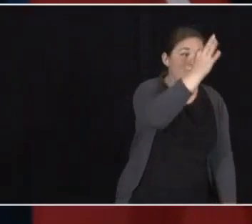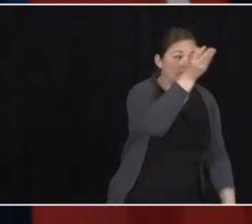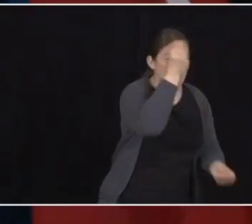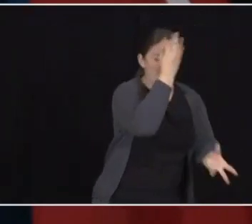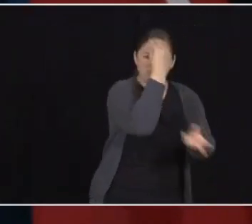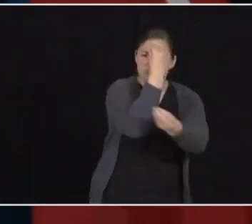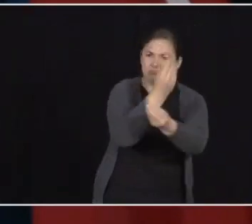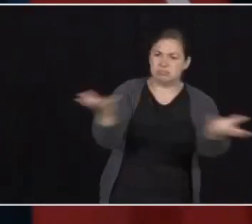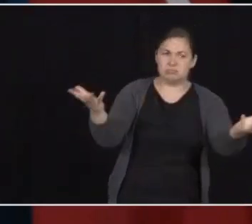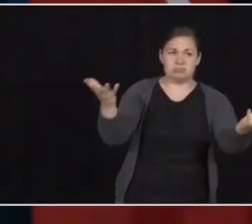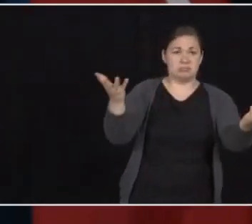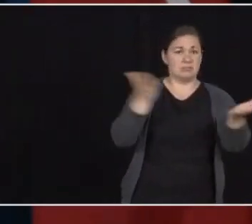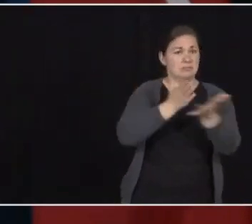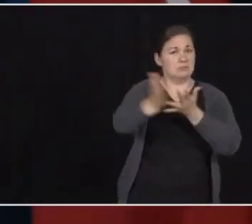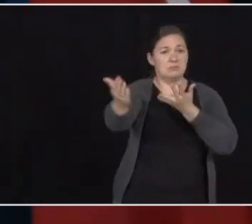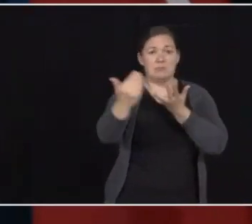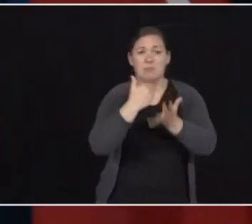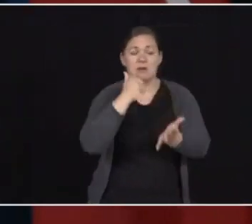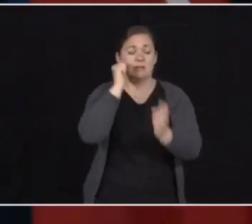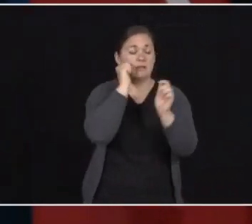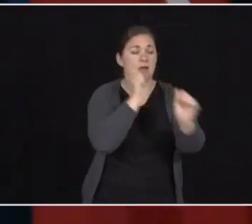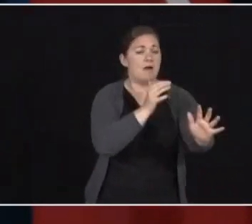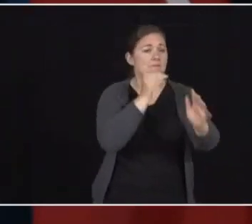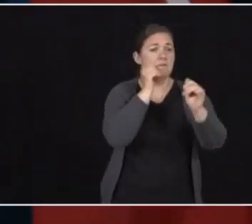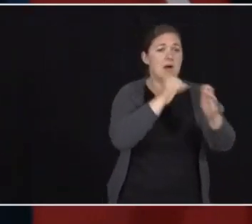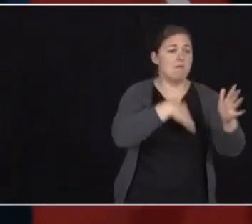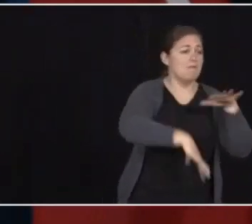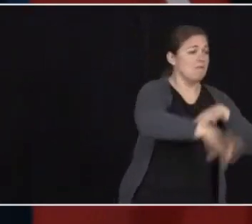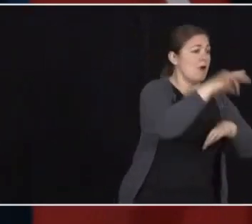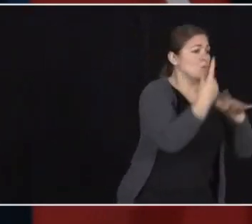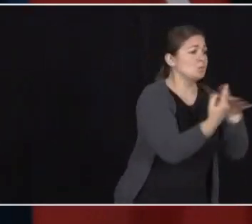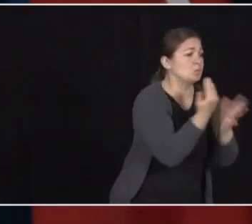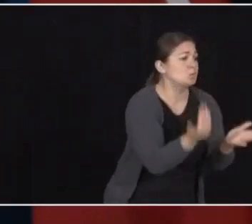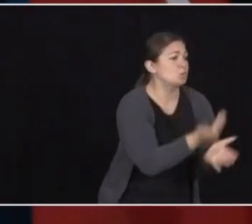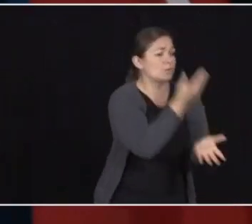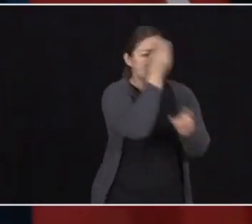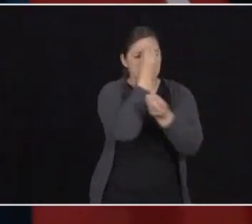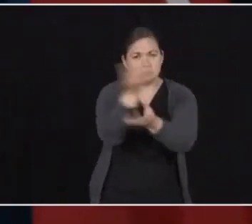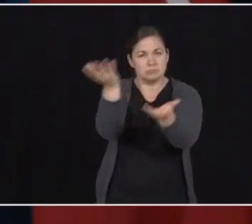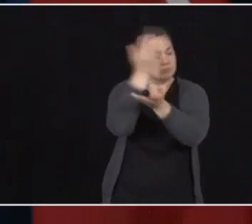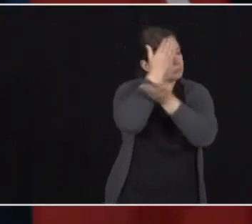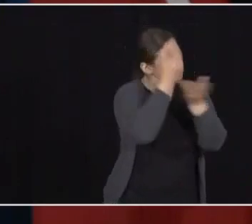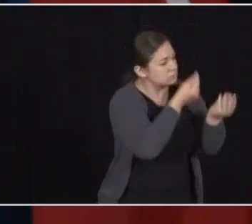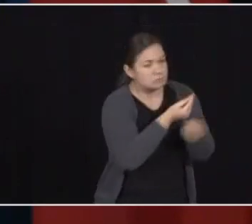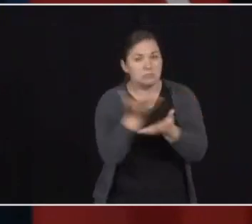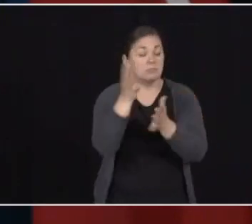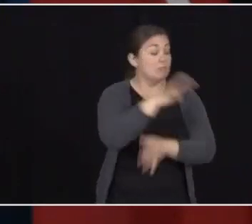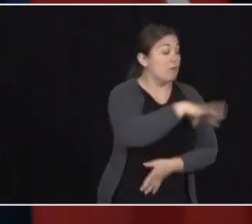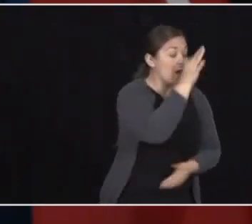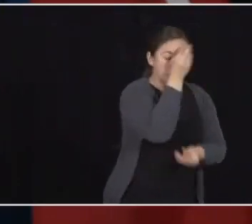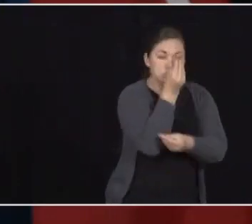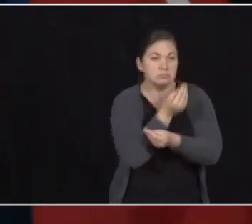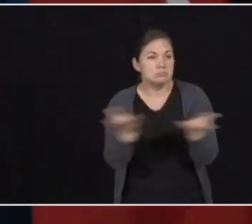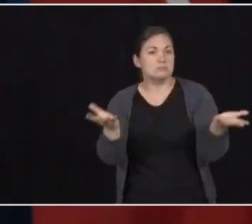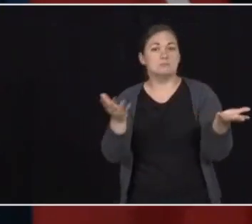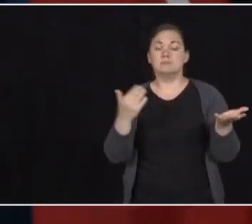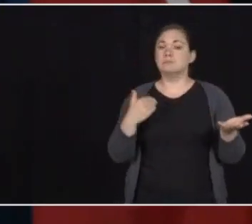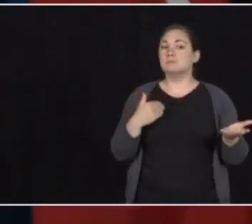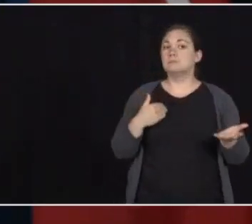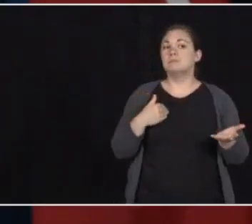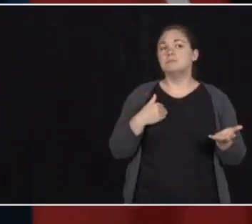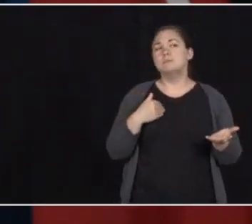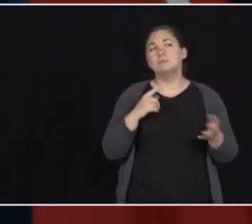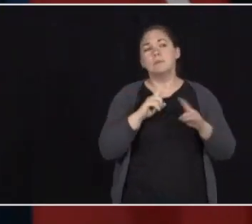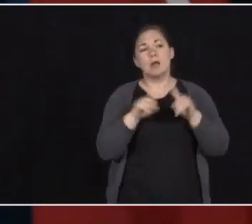morning next afternoon telling the people why we did it, what we need to do. But at least that